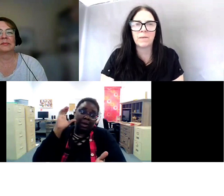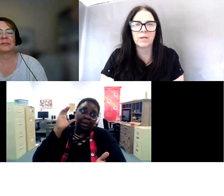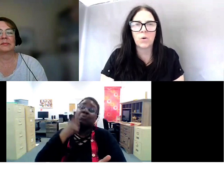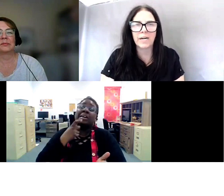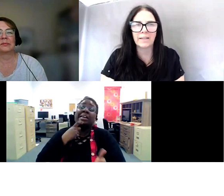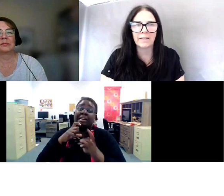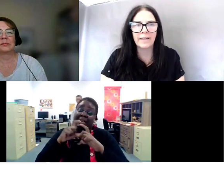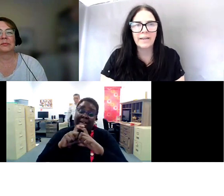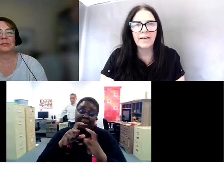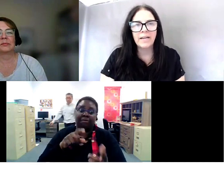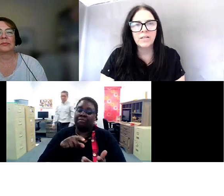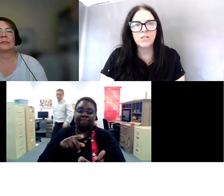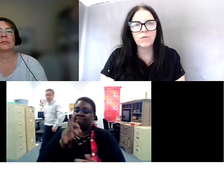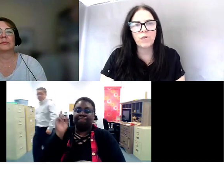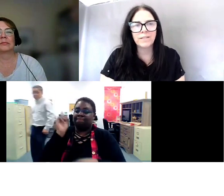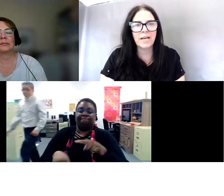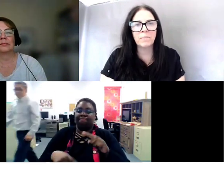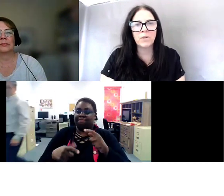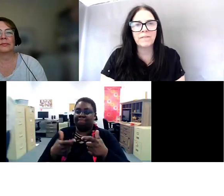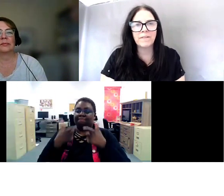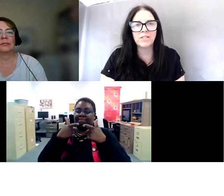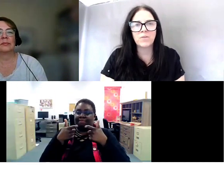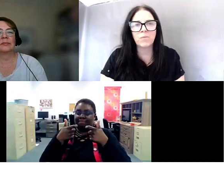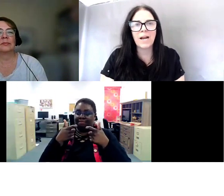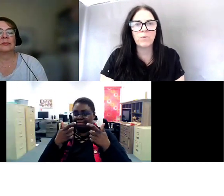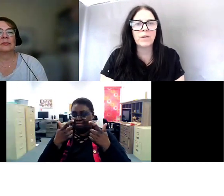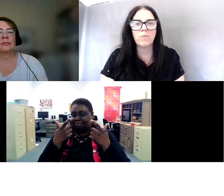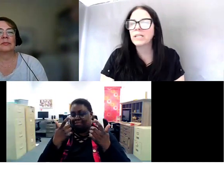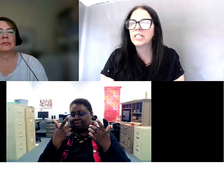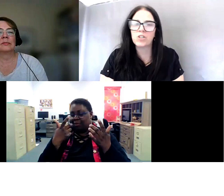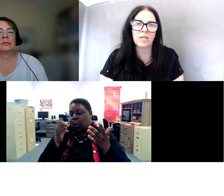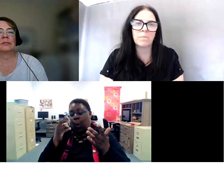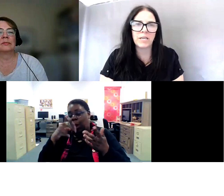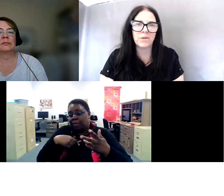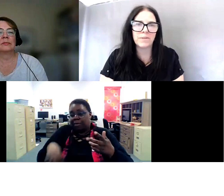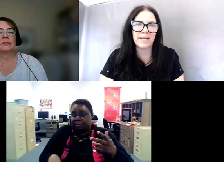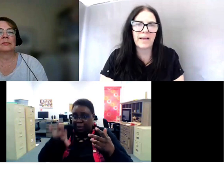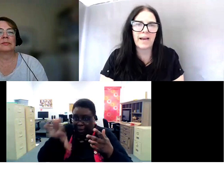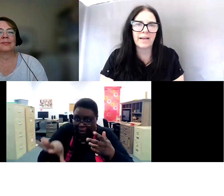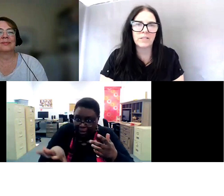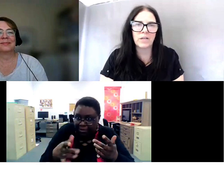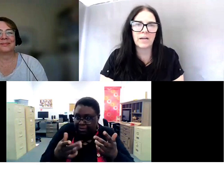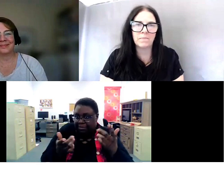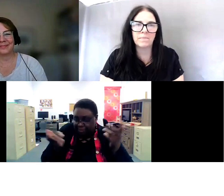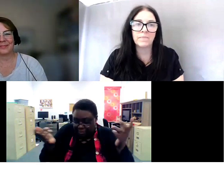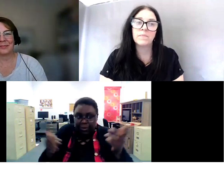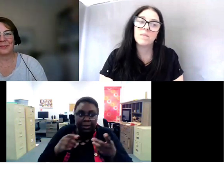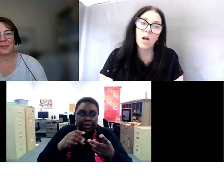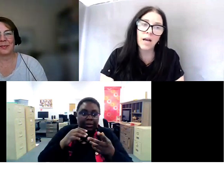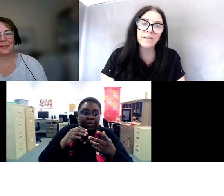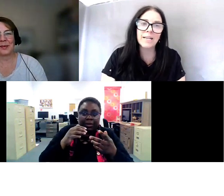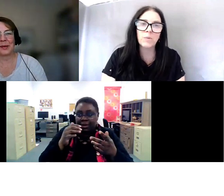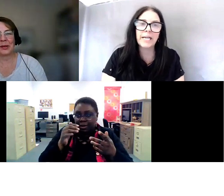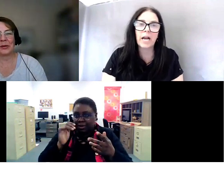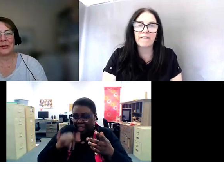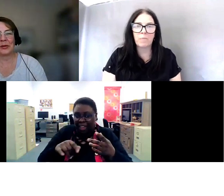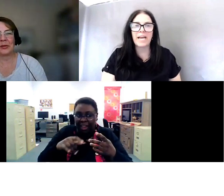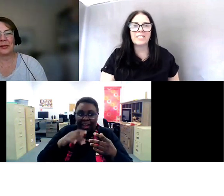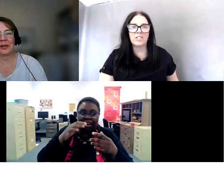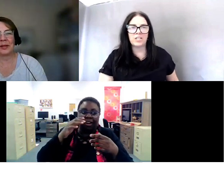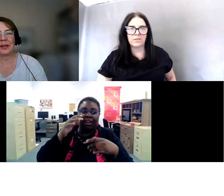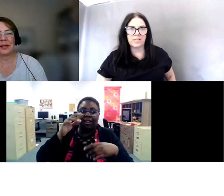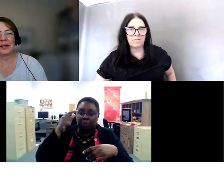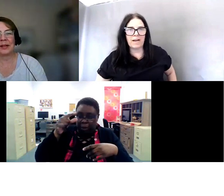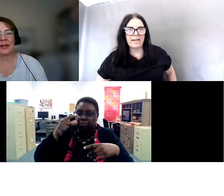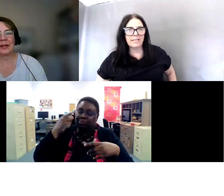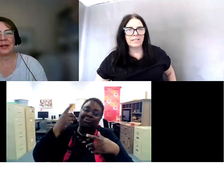follow them accordingly. So for Yes, example, if it's the red, we really shouldn't be using that unless we have paid